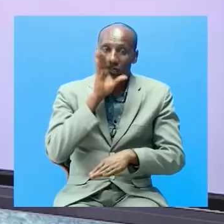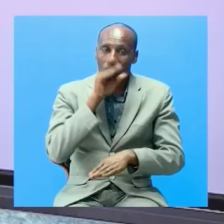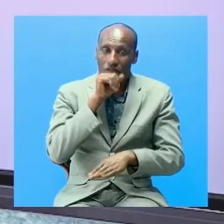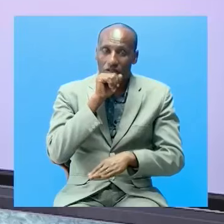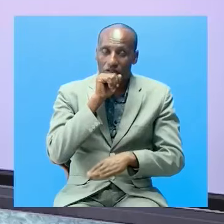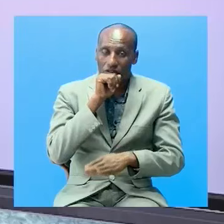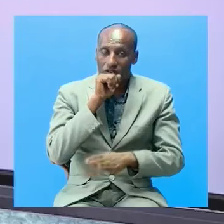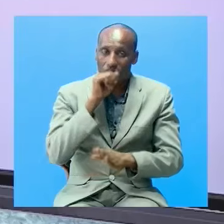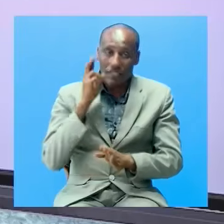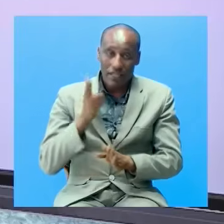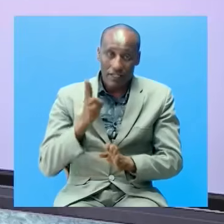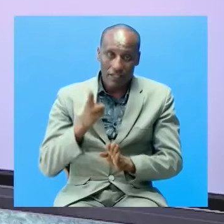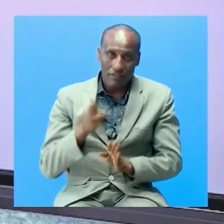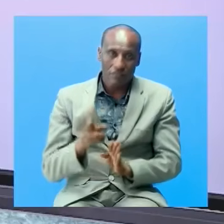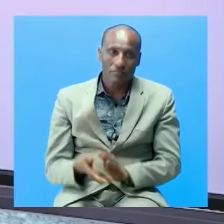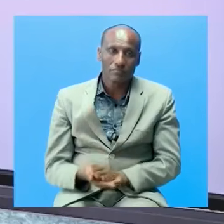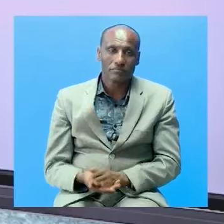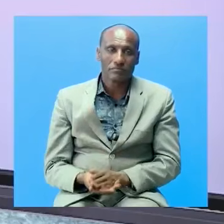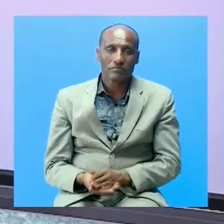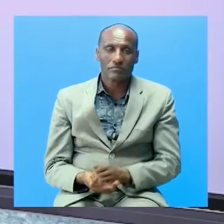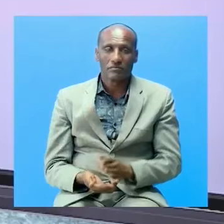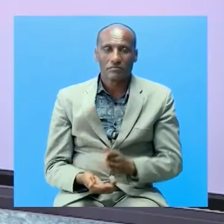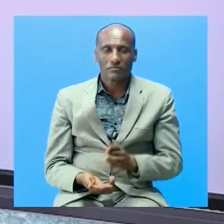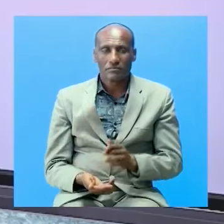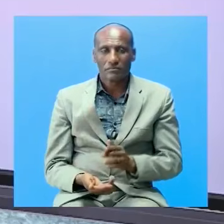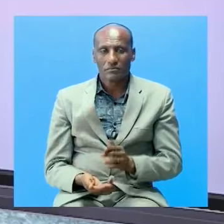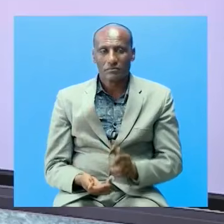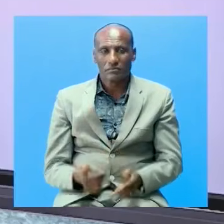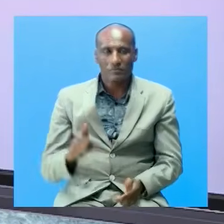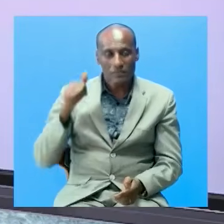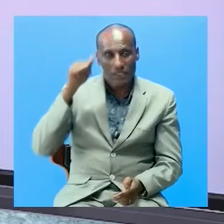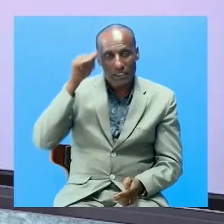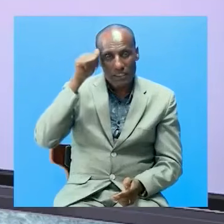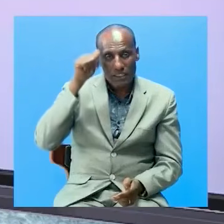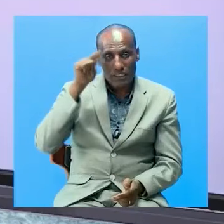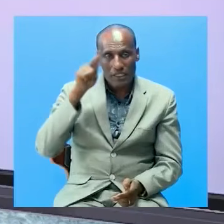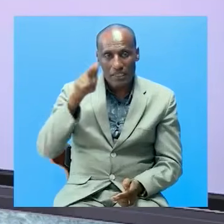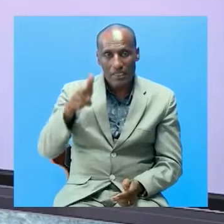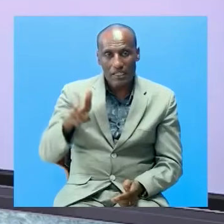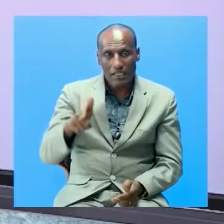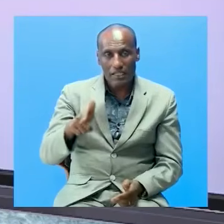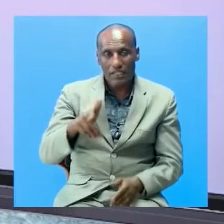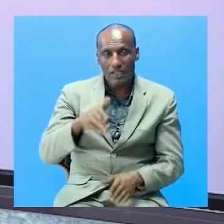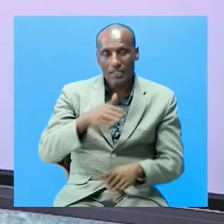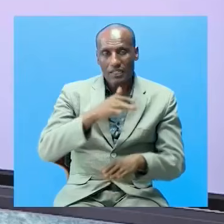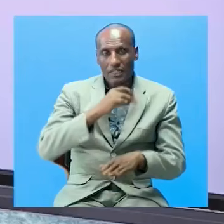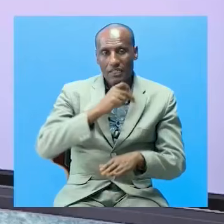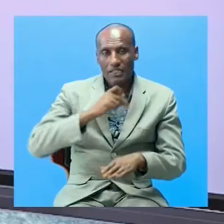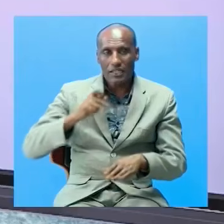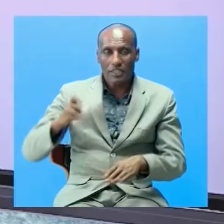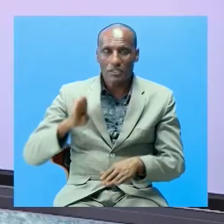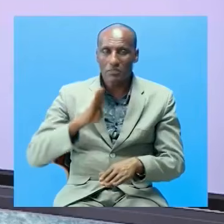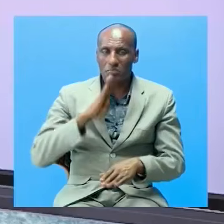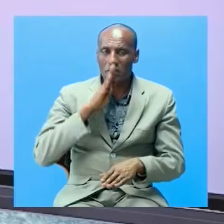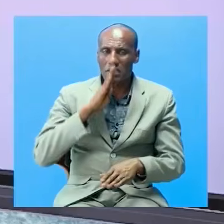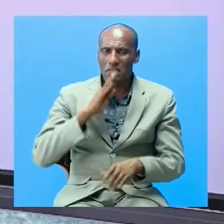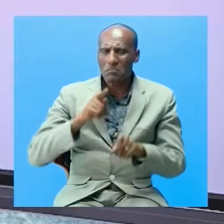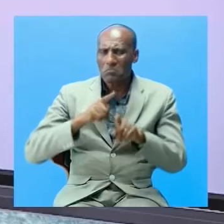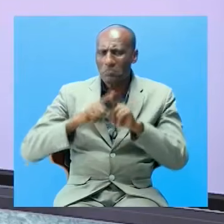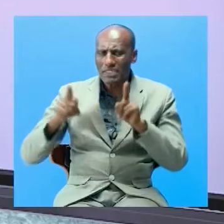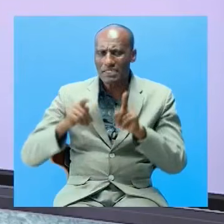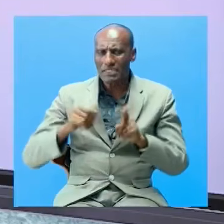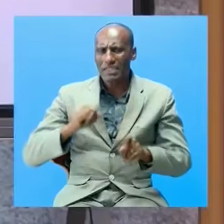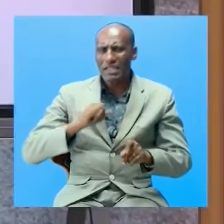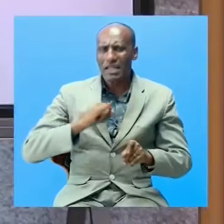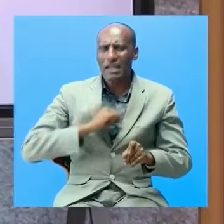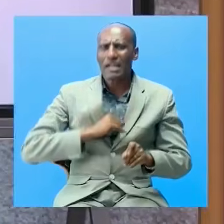Let's come to the next one. He blank be in a meeting, but I can't tell. What do we mean when he